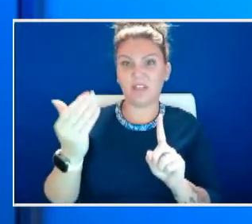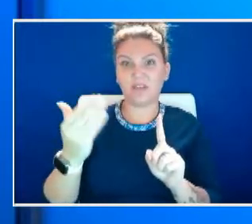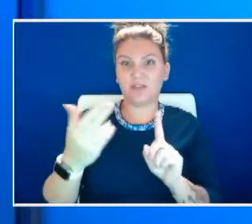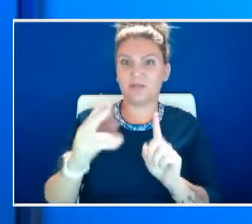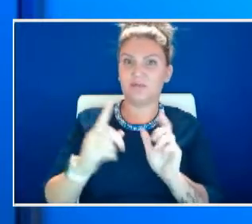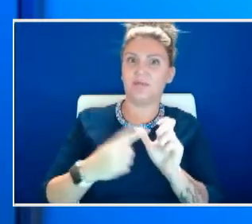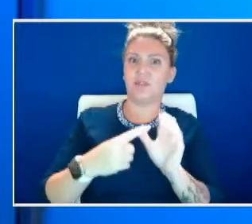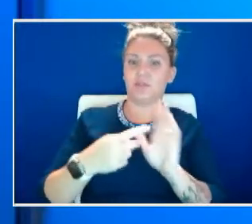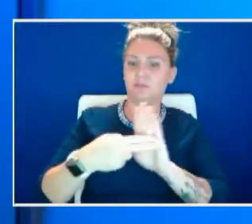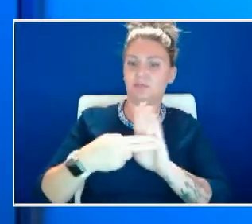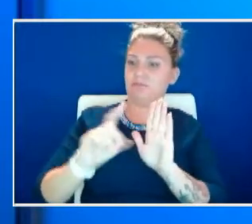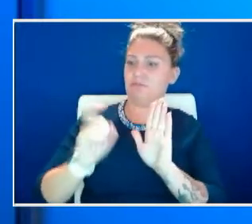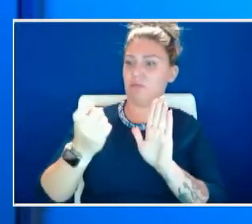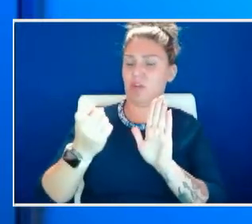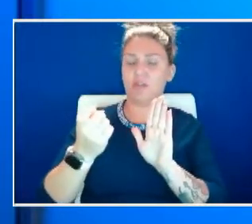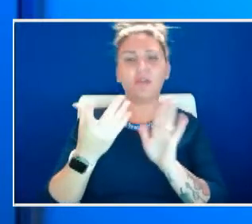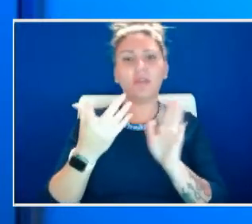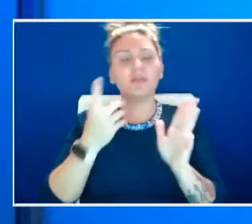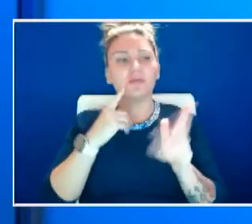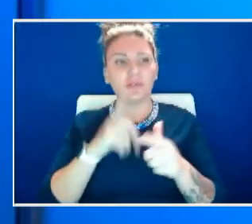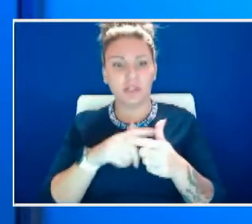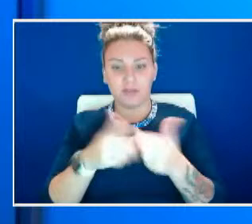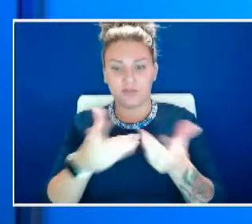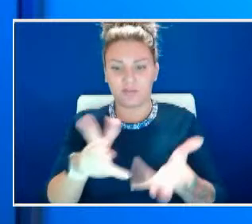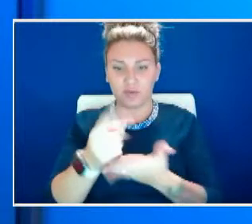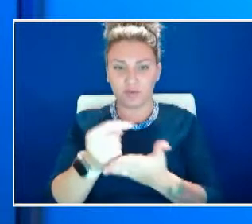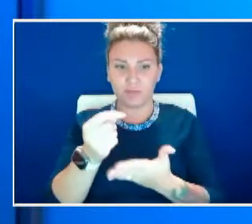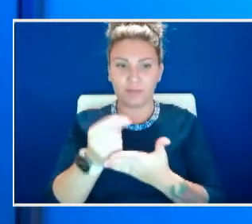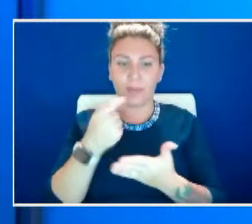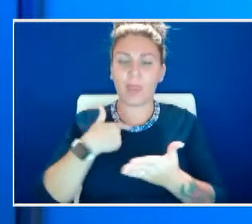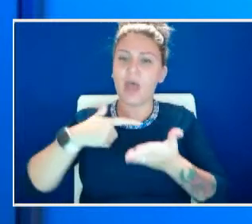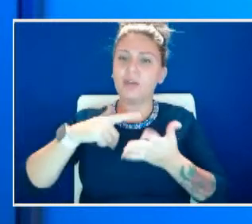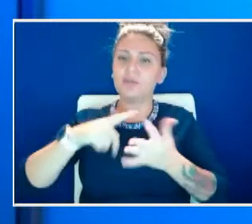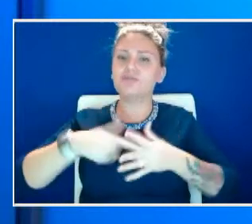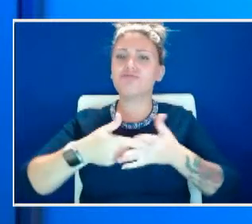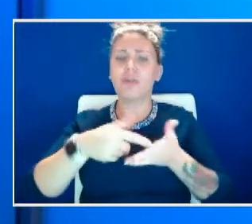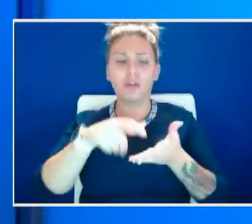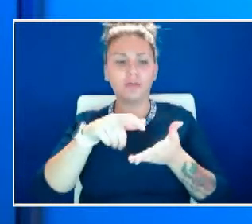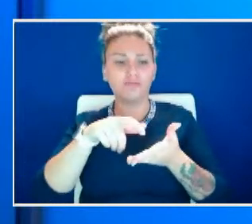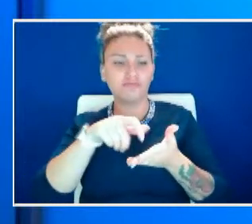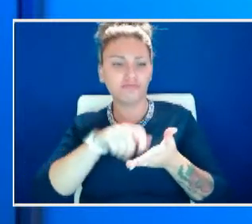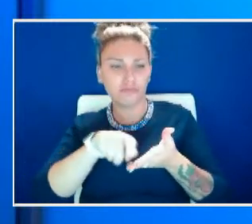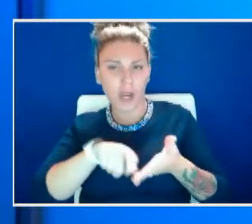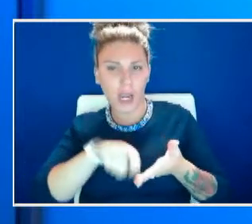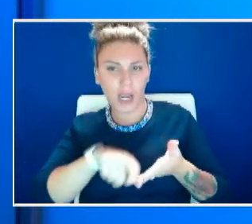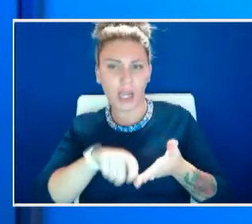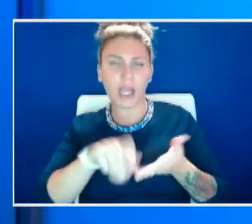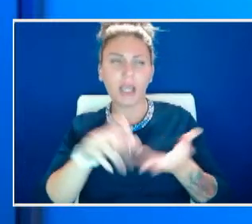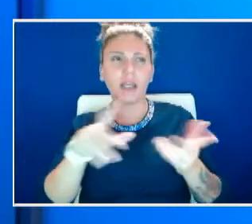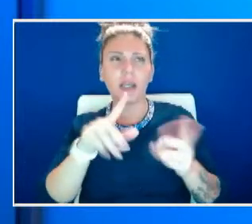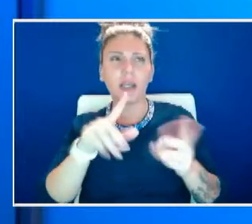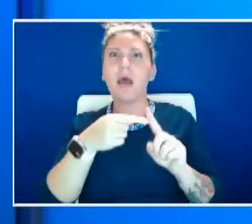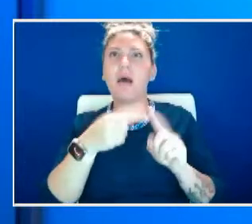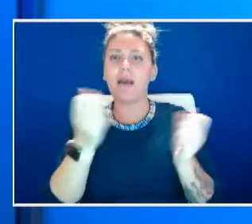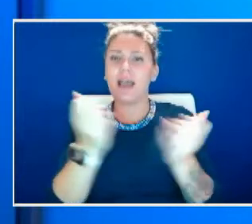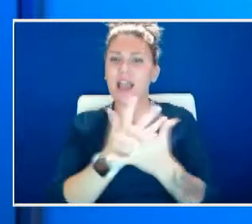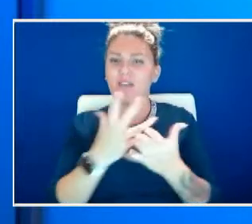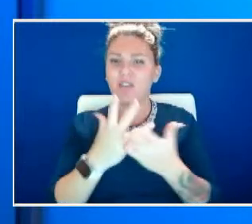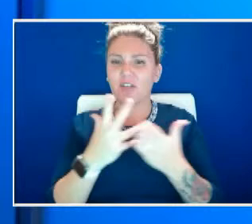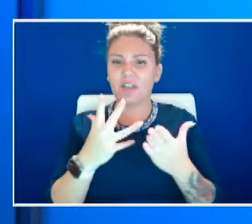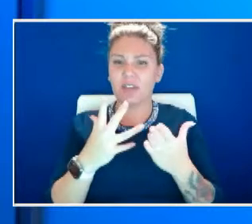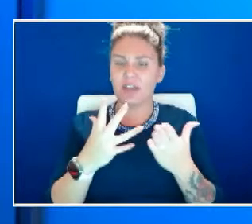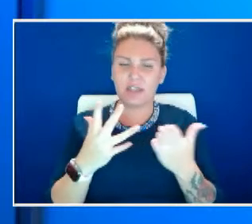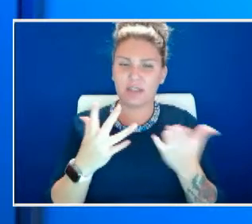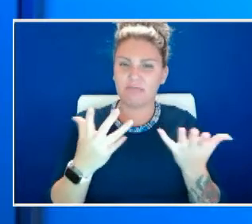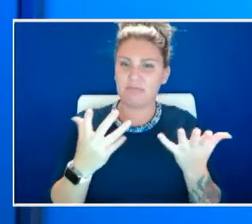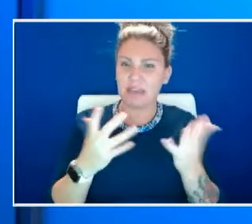treatment, I started writing and writing about all the things that cancer did